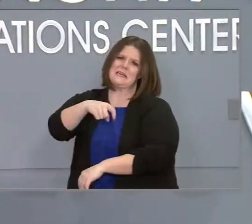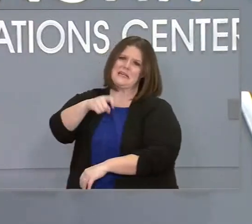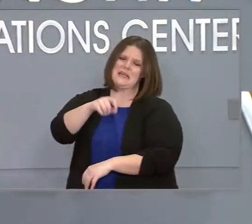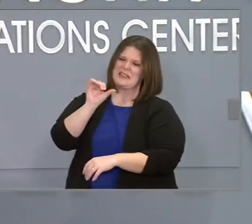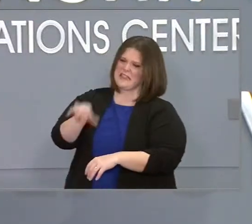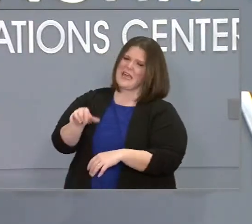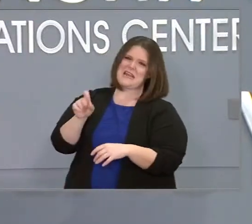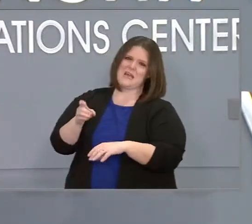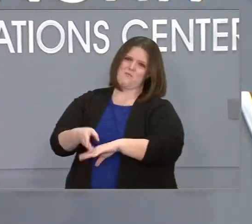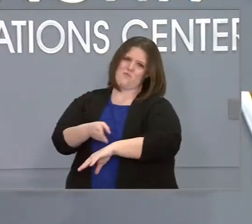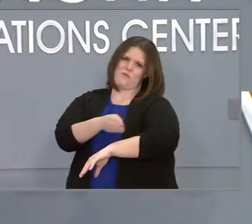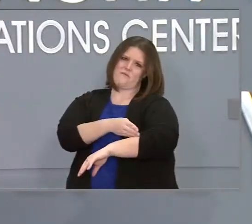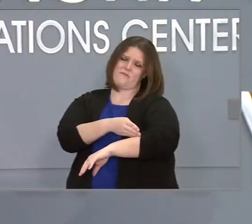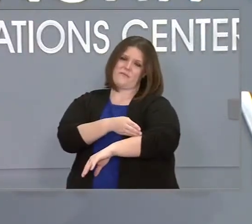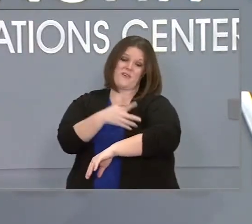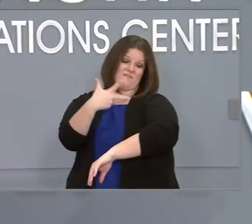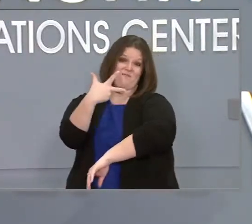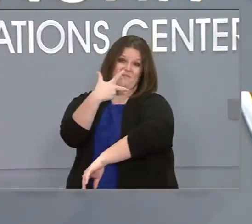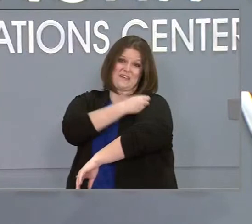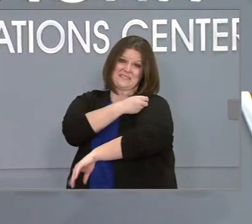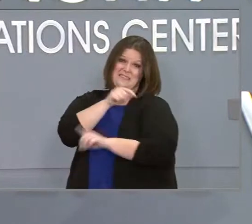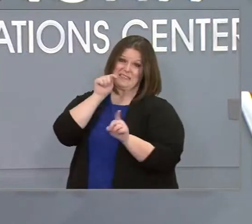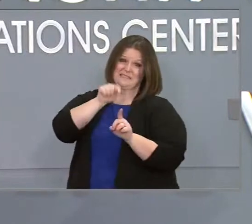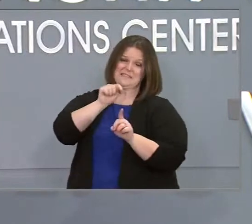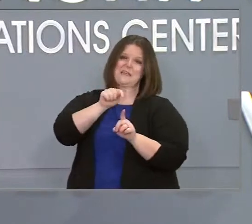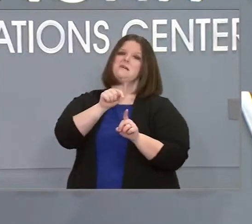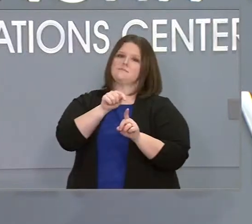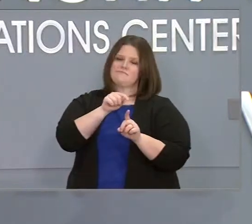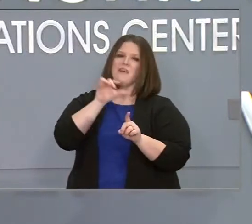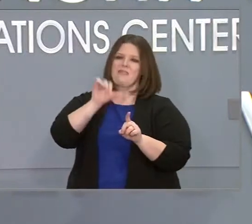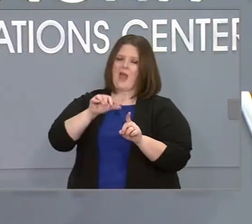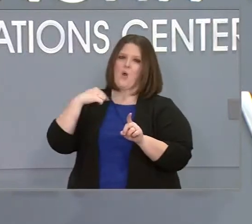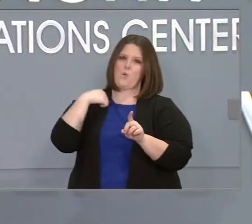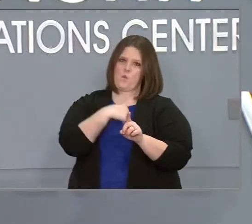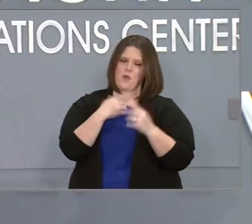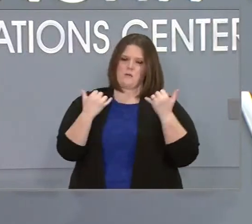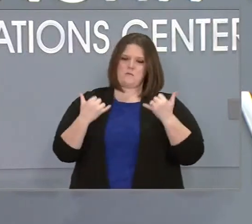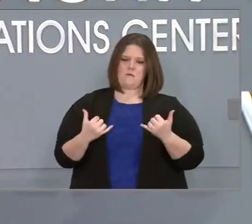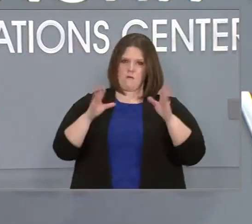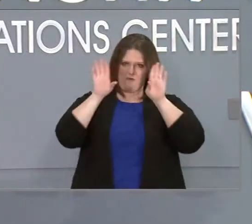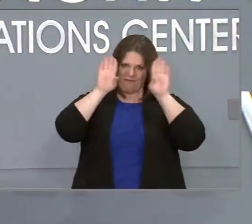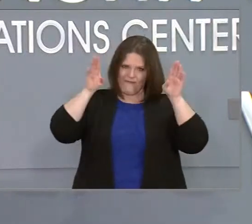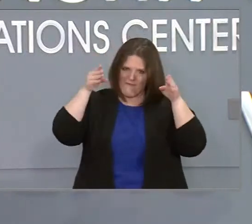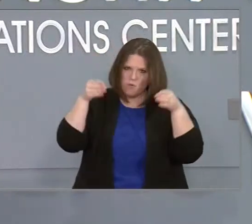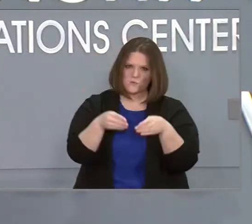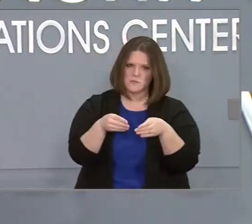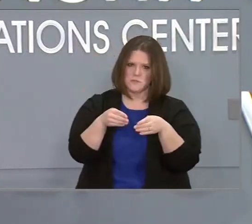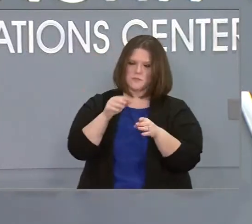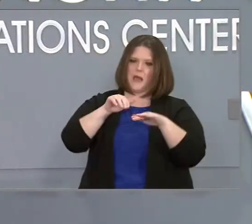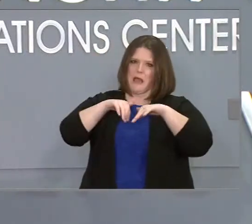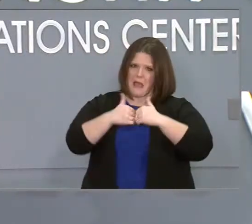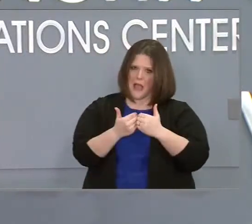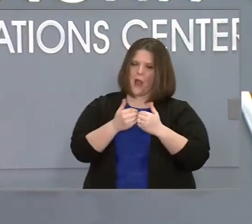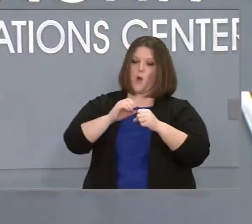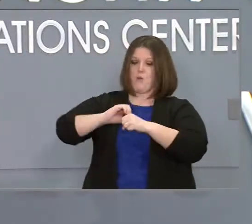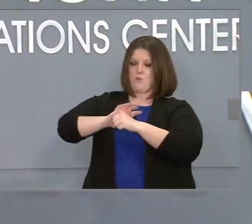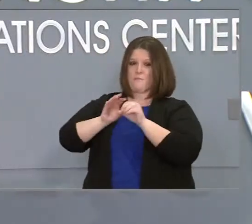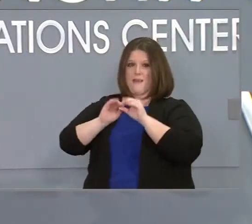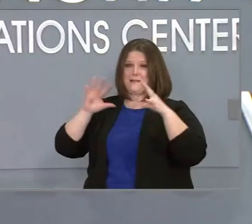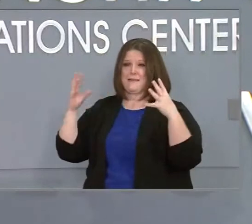I mean, this is truly the central focus now of getting us out of this